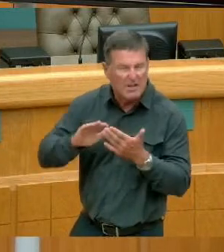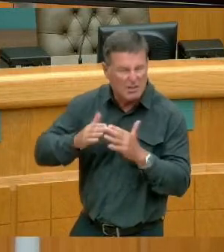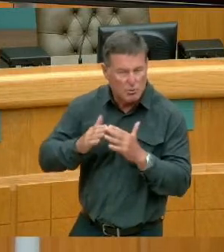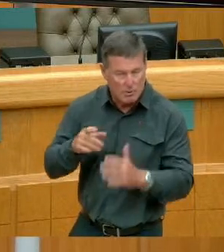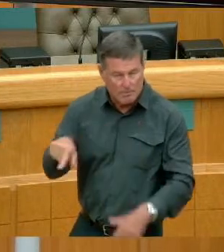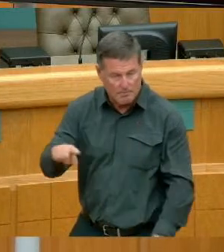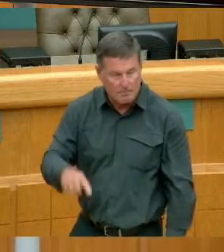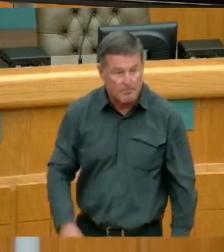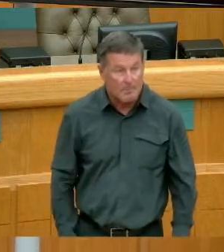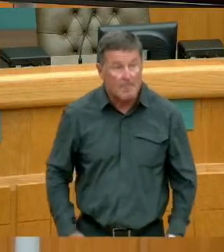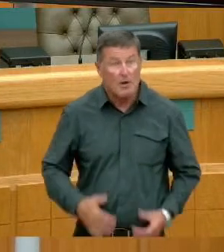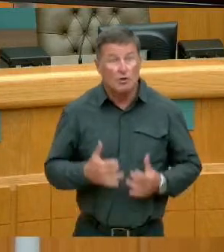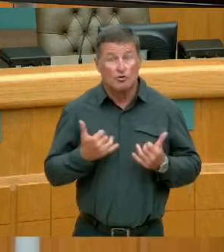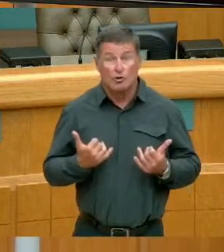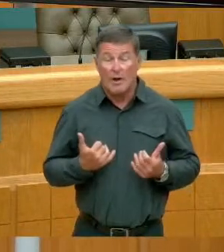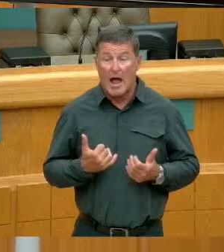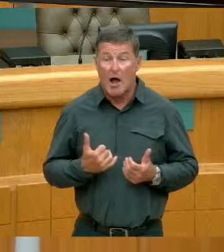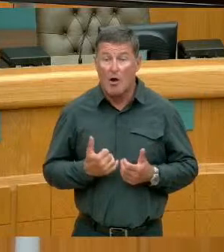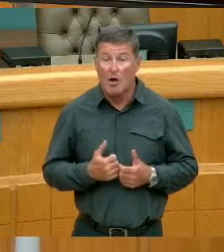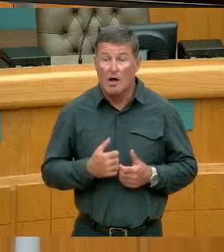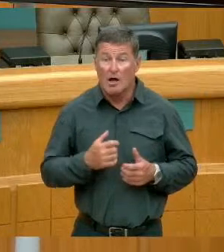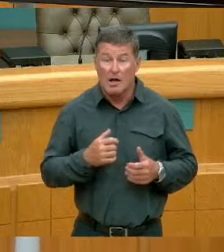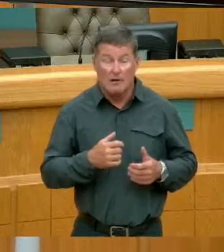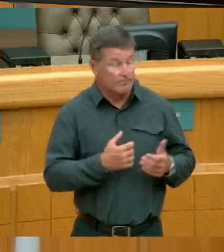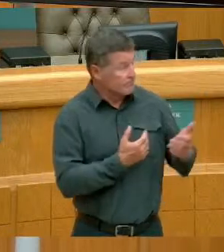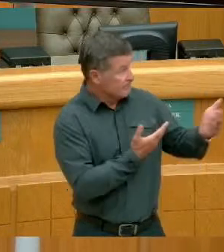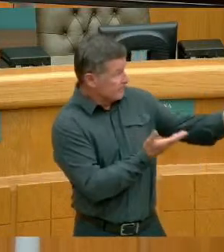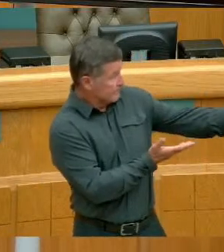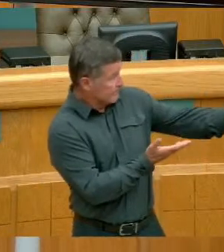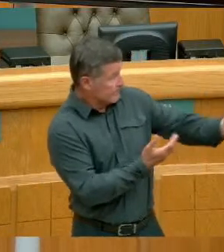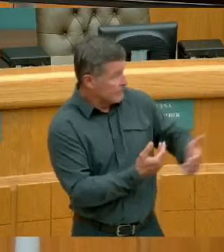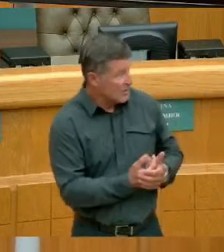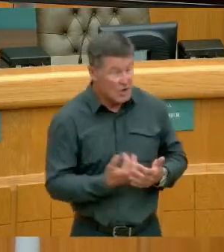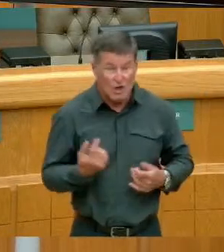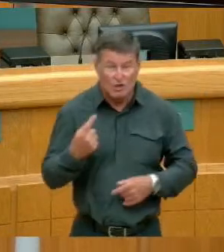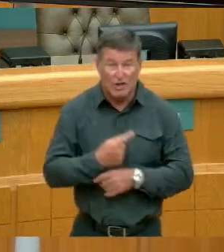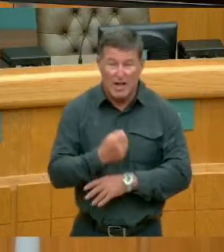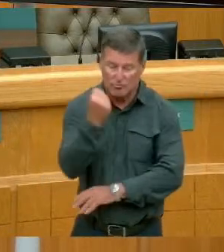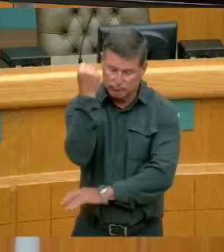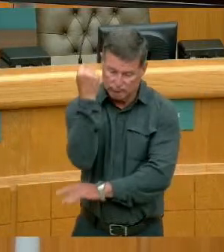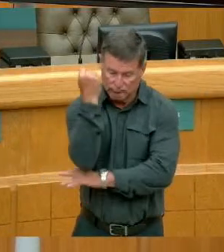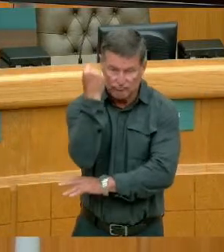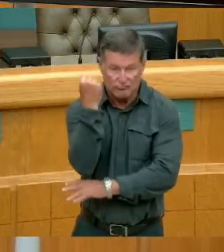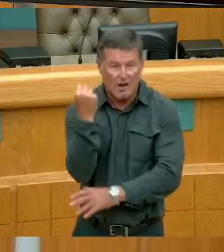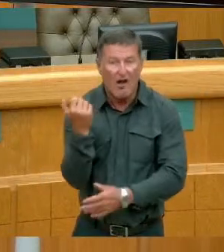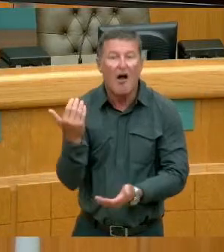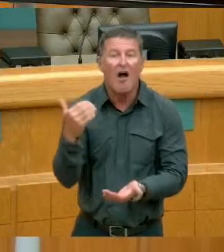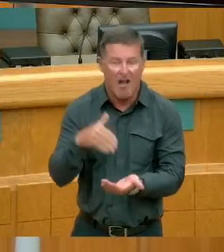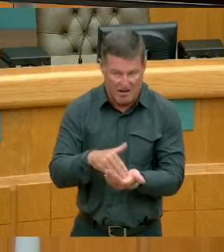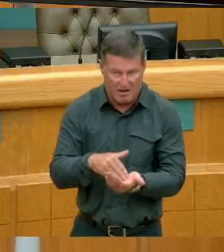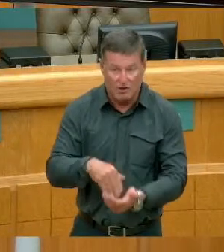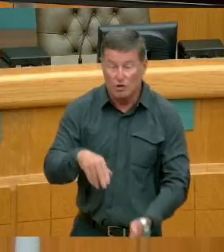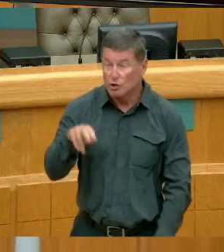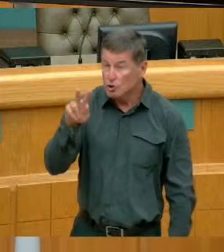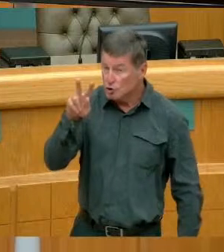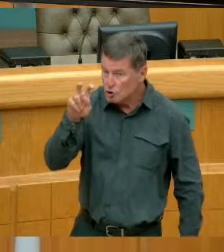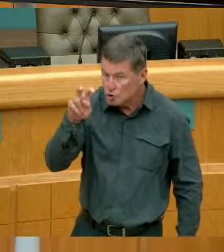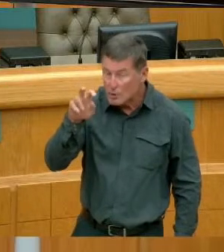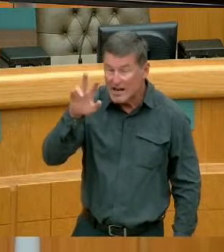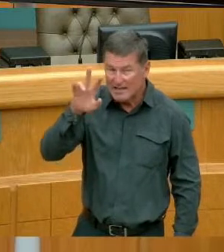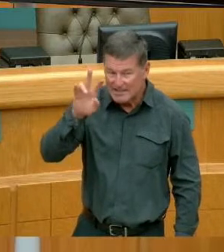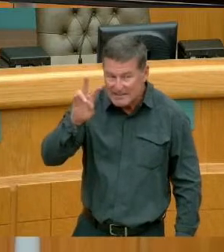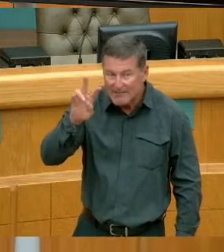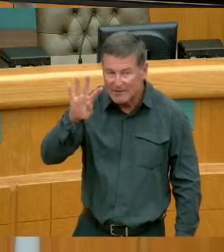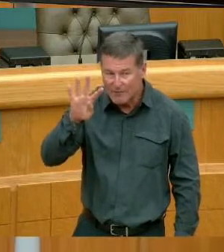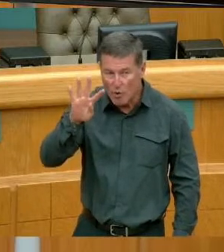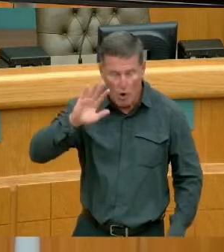with that, let's look at the graph for today. We have another record for today, 274 new cases